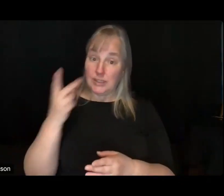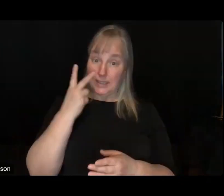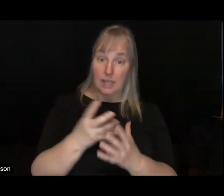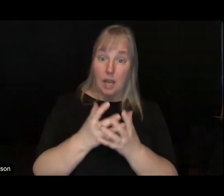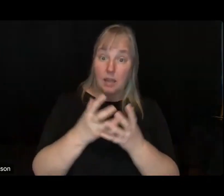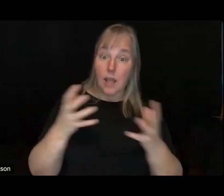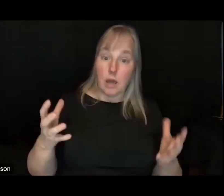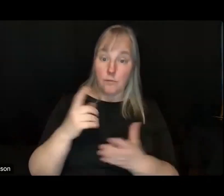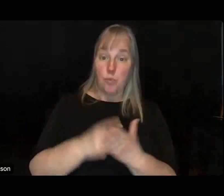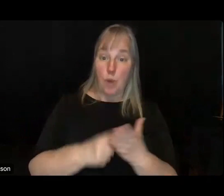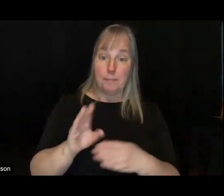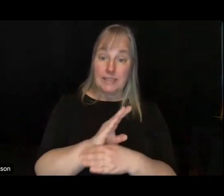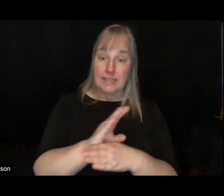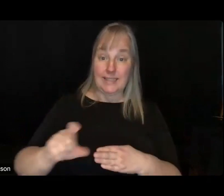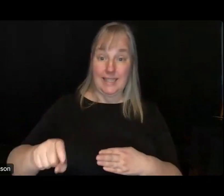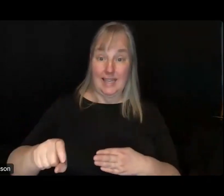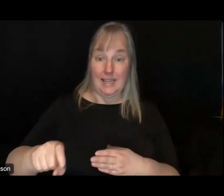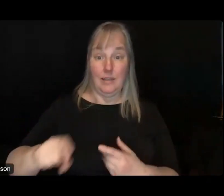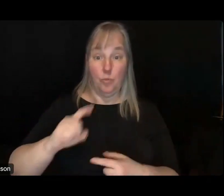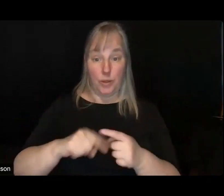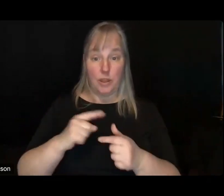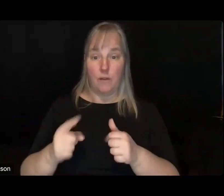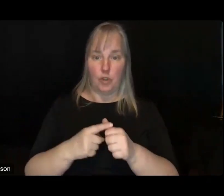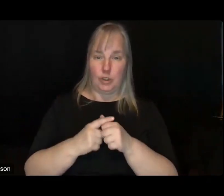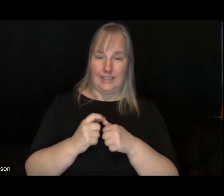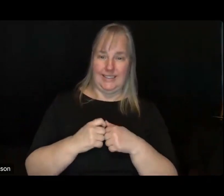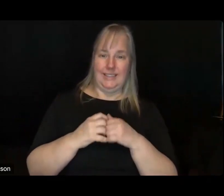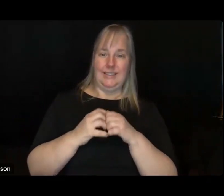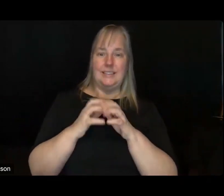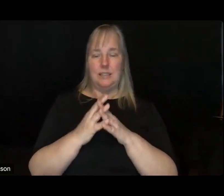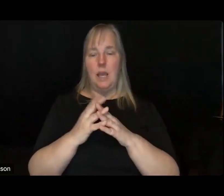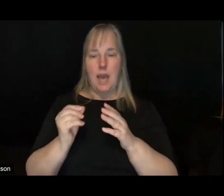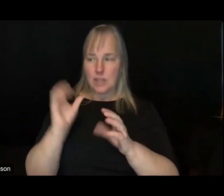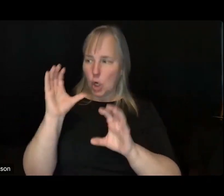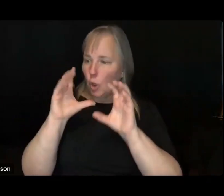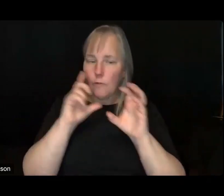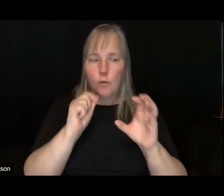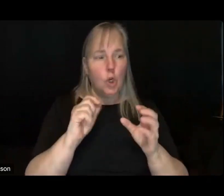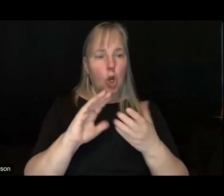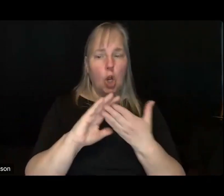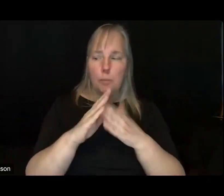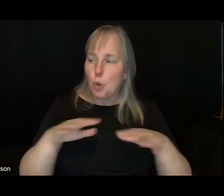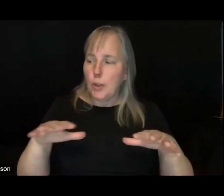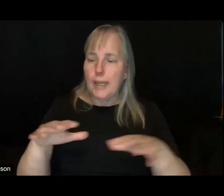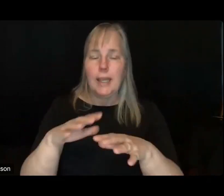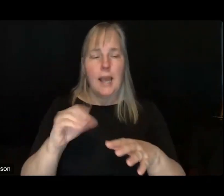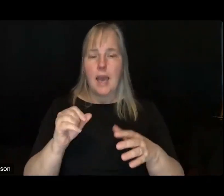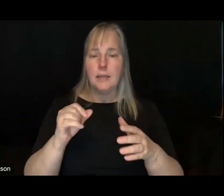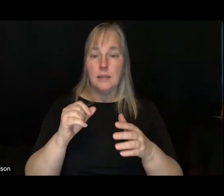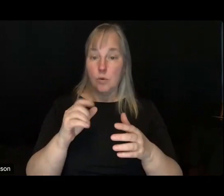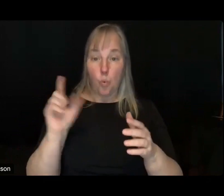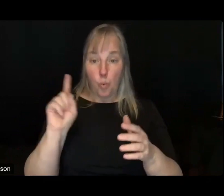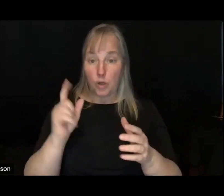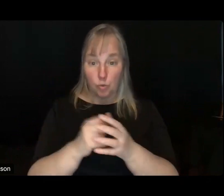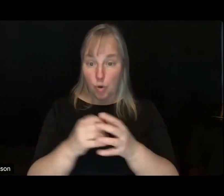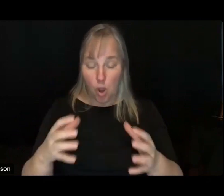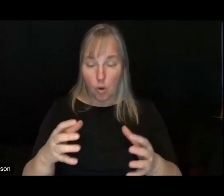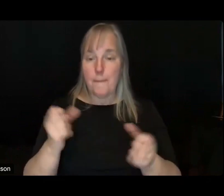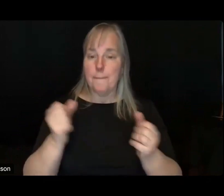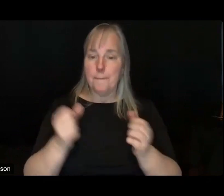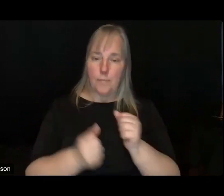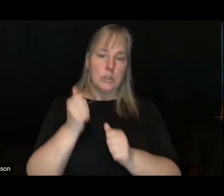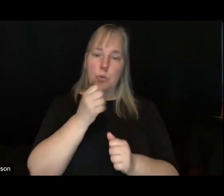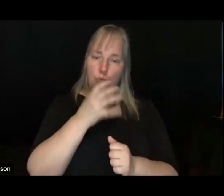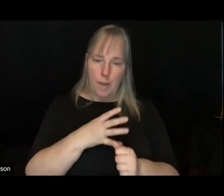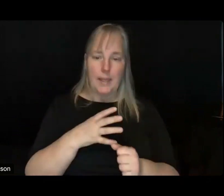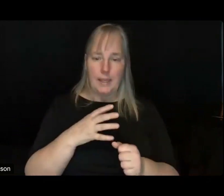what businesses need when they're just starting and they're looking for a community and looking to grow, mainly women, a lot of them, like I said, in the